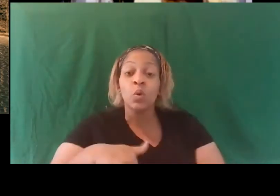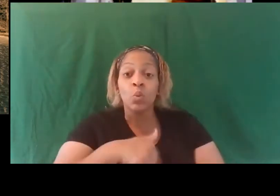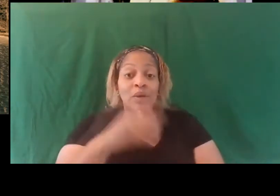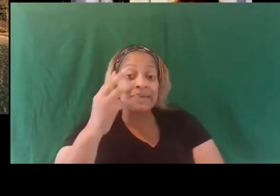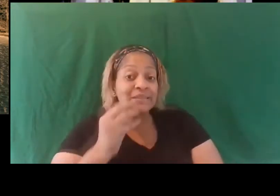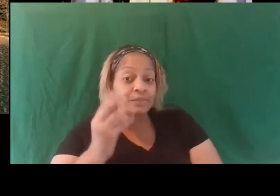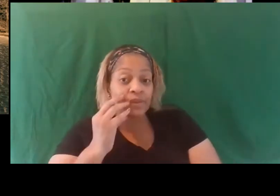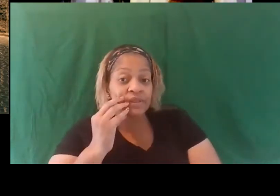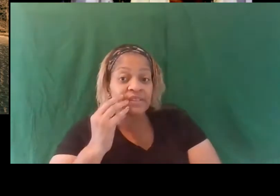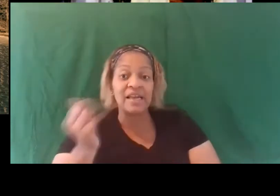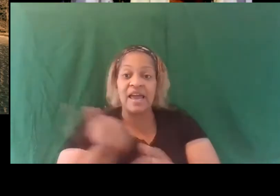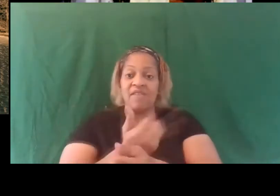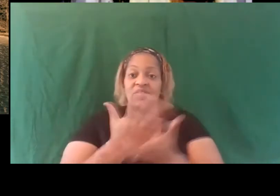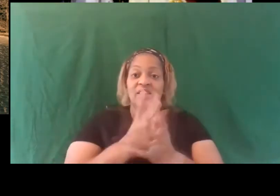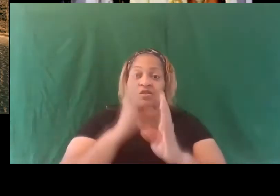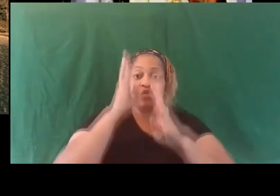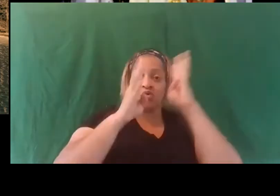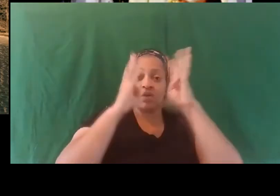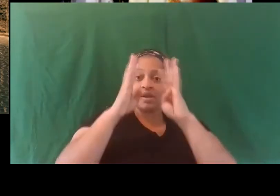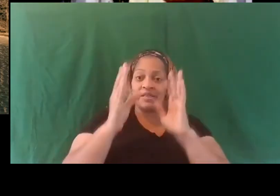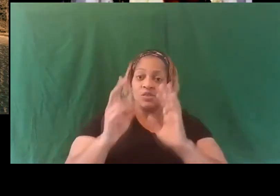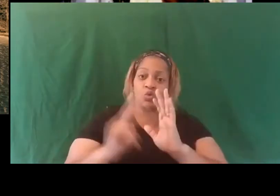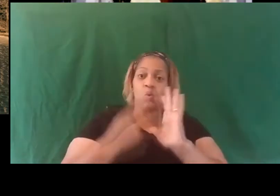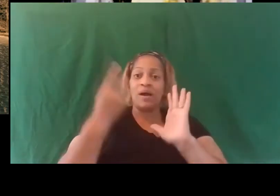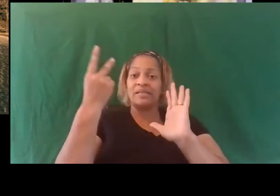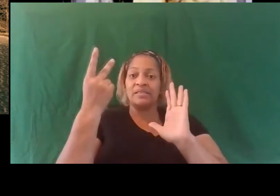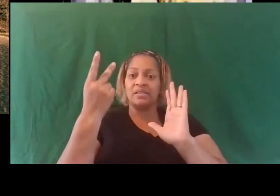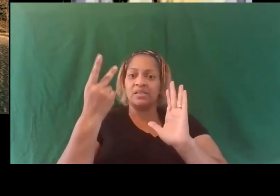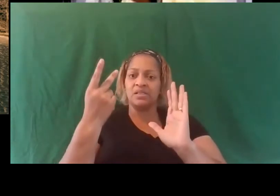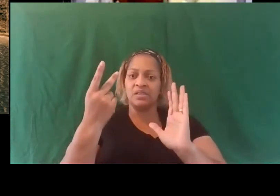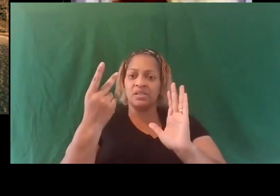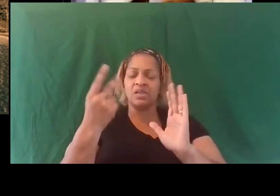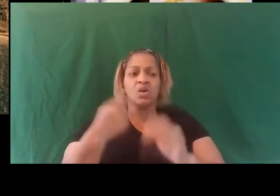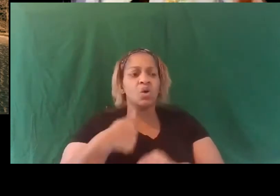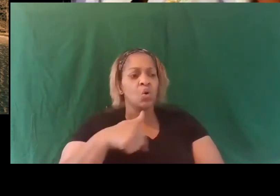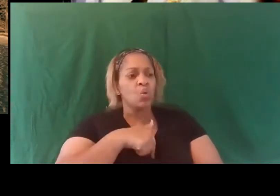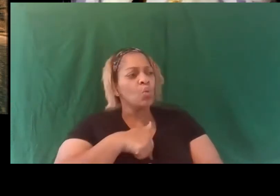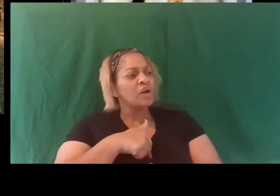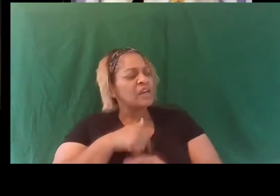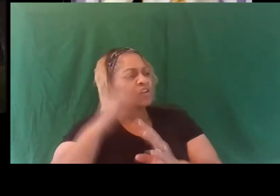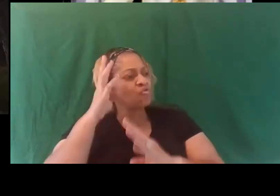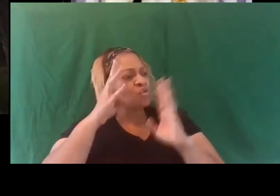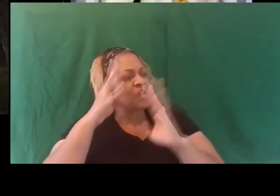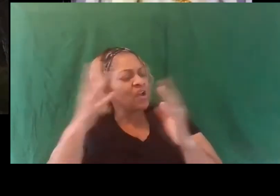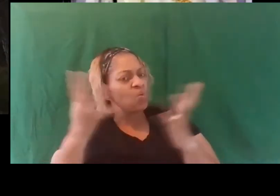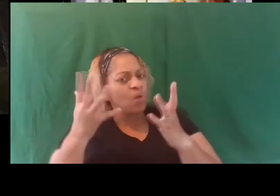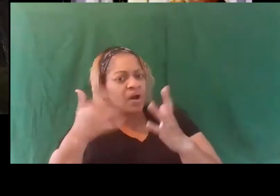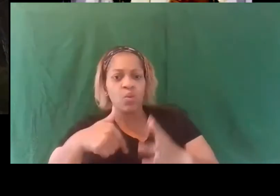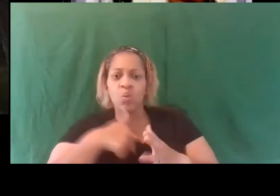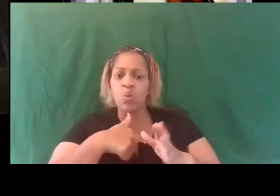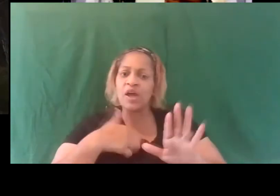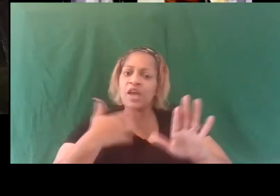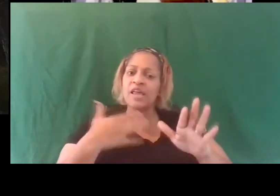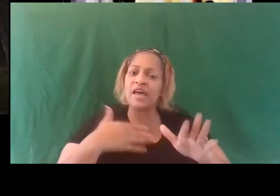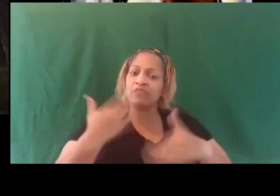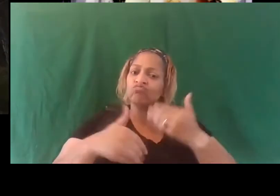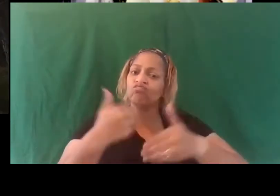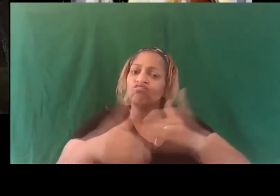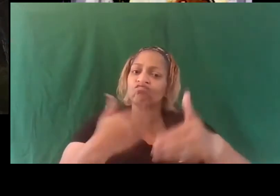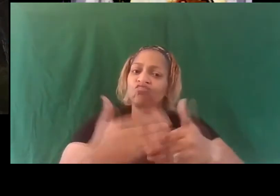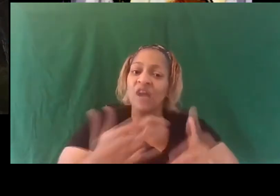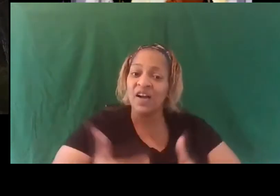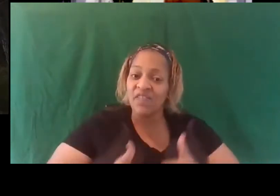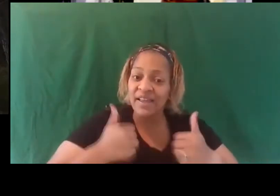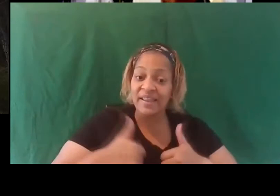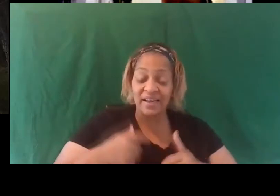Everything is created twice. What is it that we are creating when we are moving through our lives and identifying